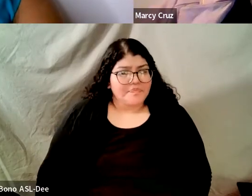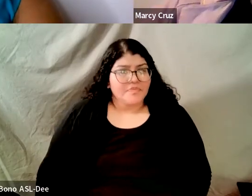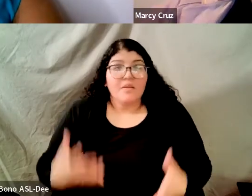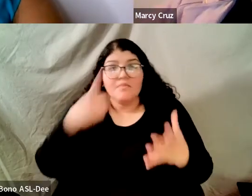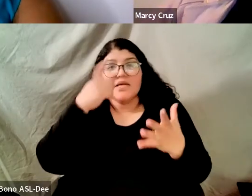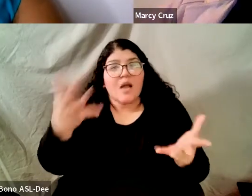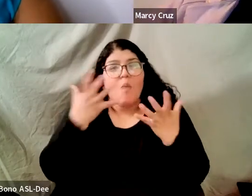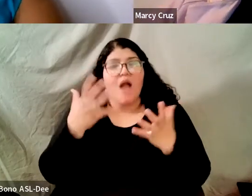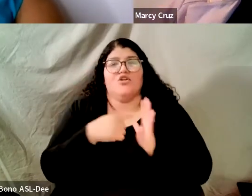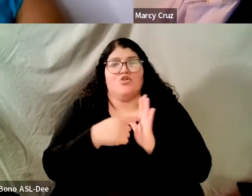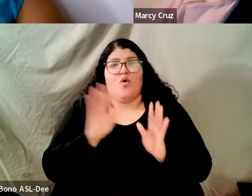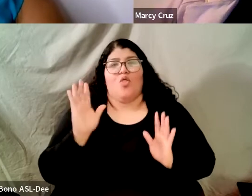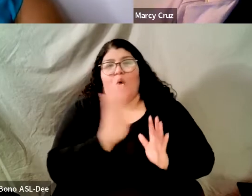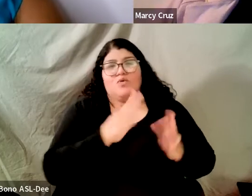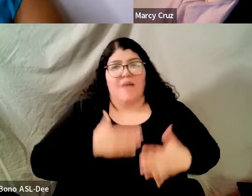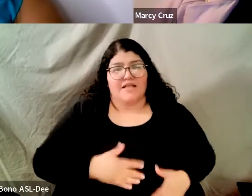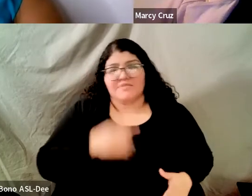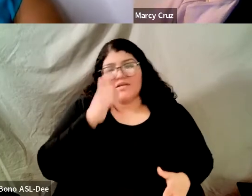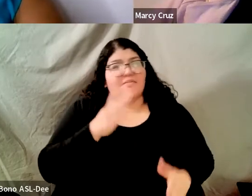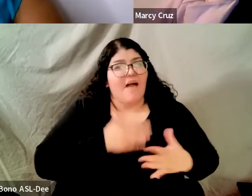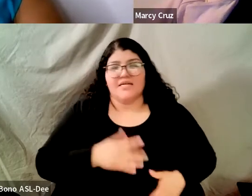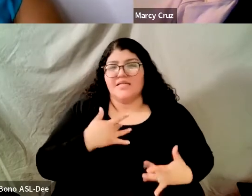bodies, because those bodies are not seen,